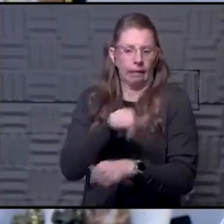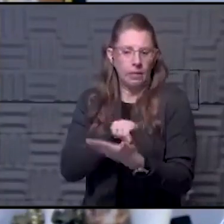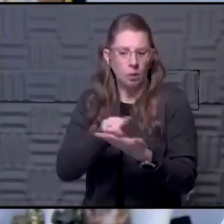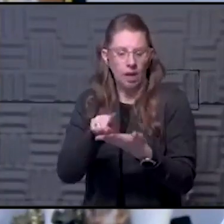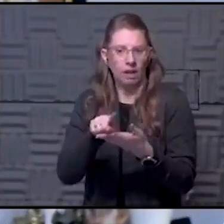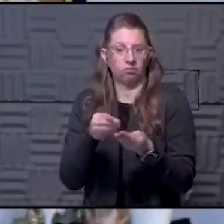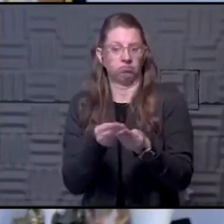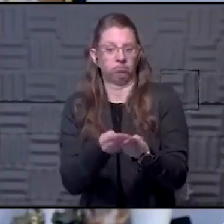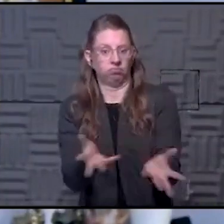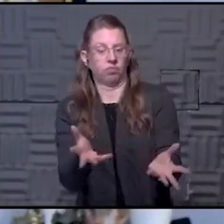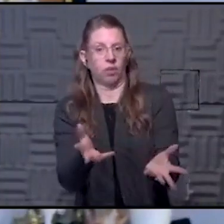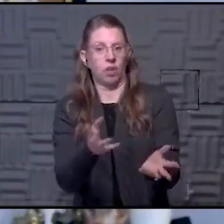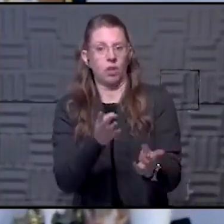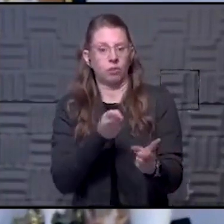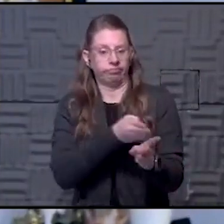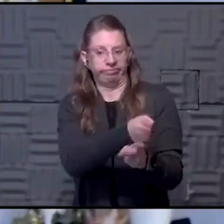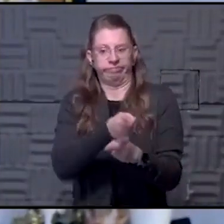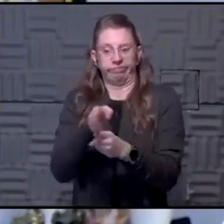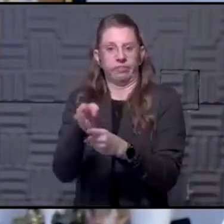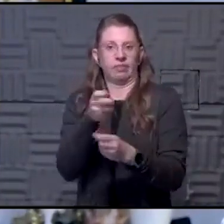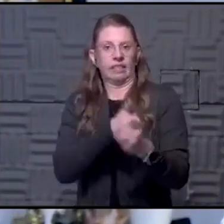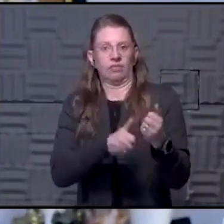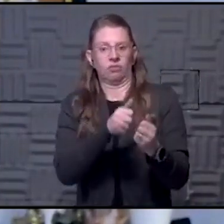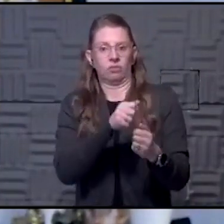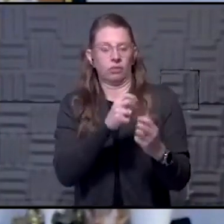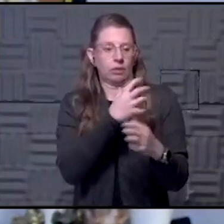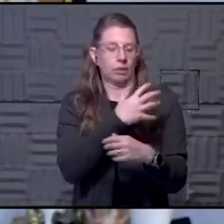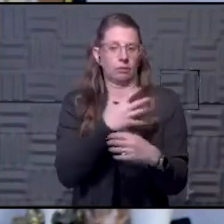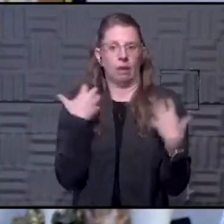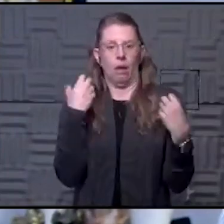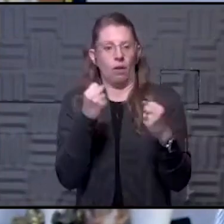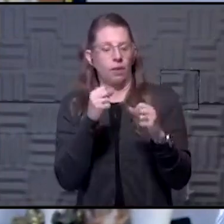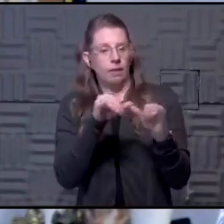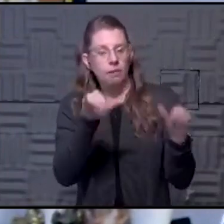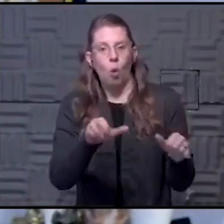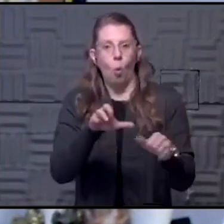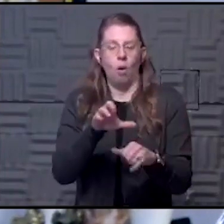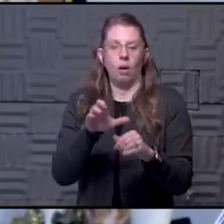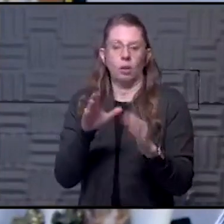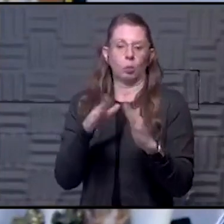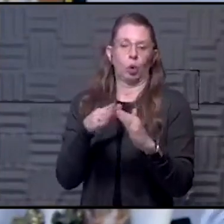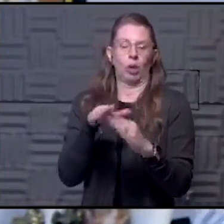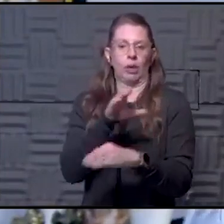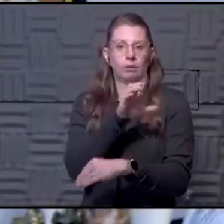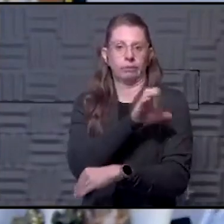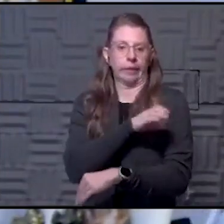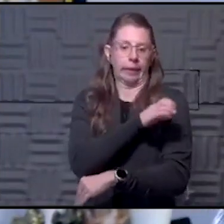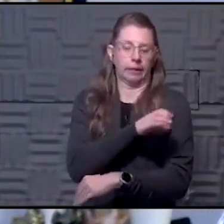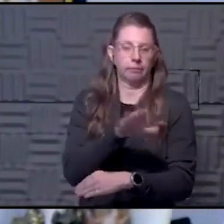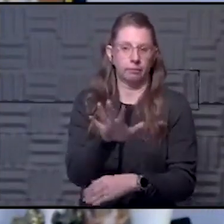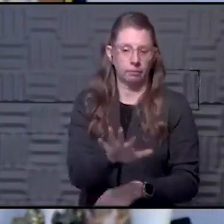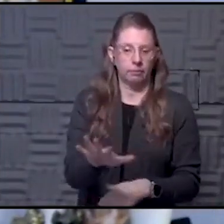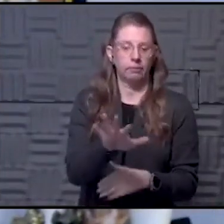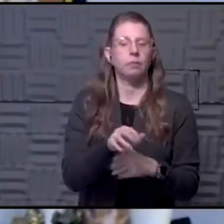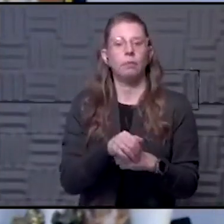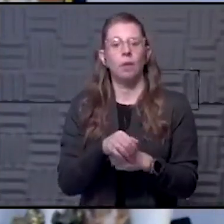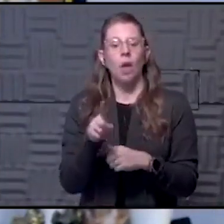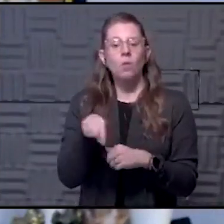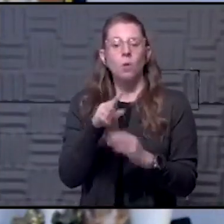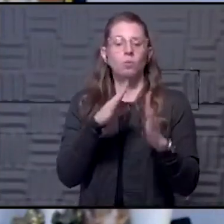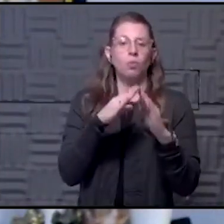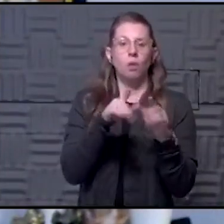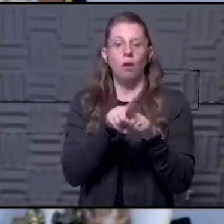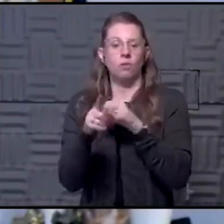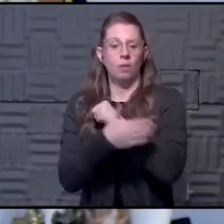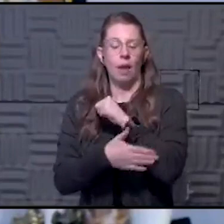and push it out entirely to a health system or to a community clinic system or whatever. Those communities and those counties